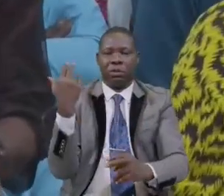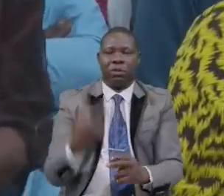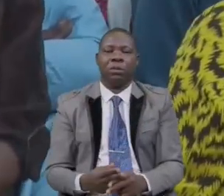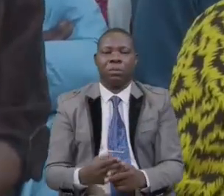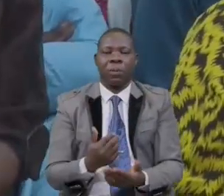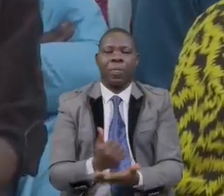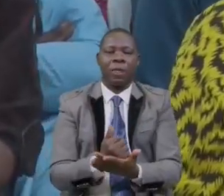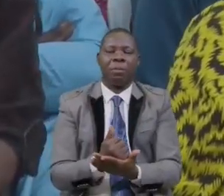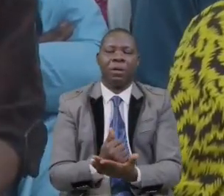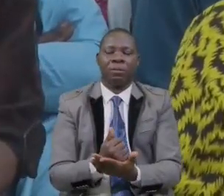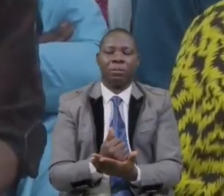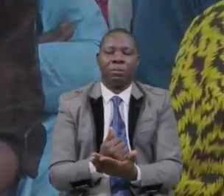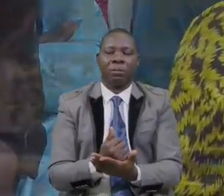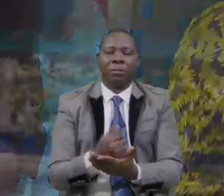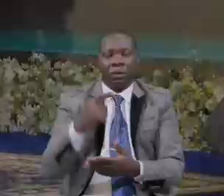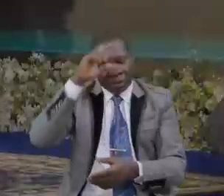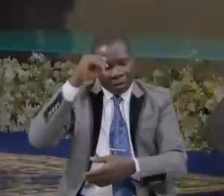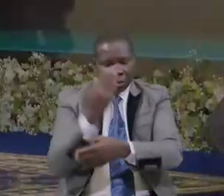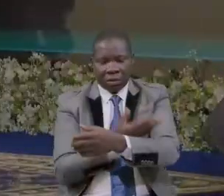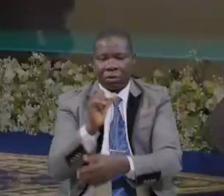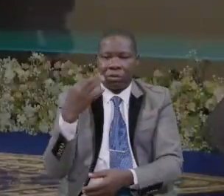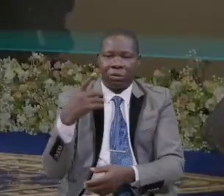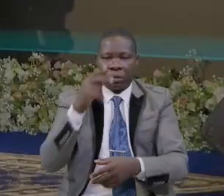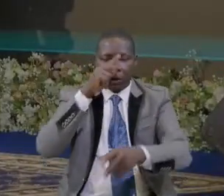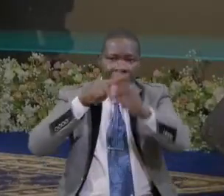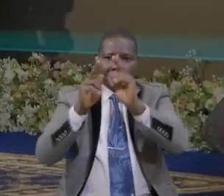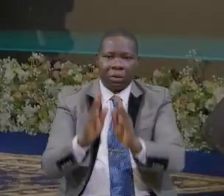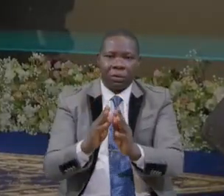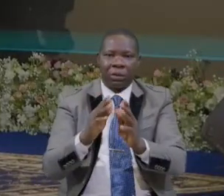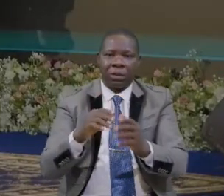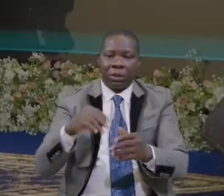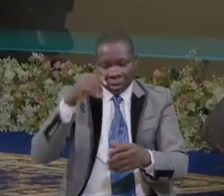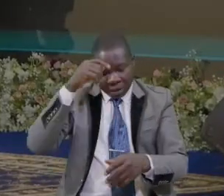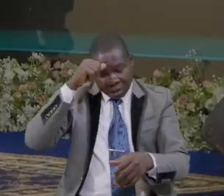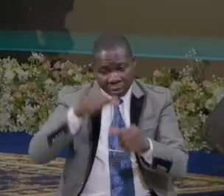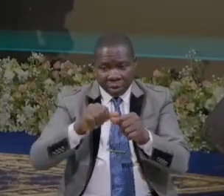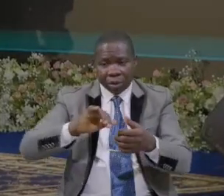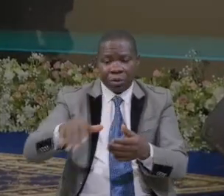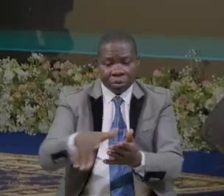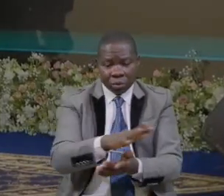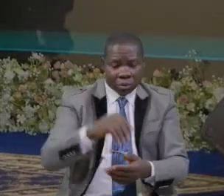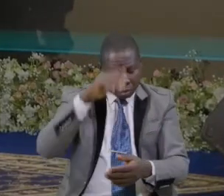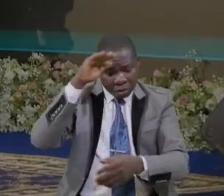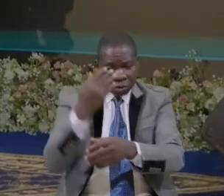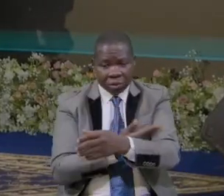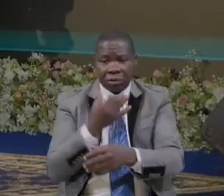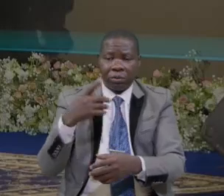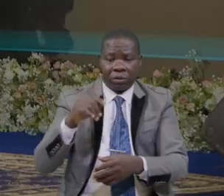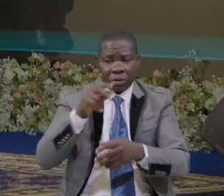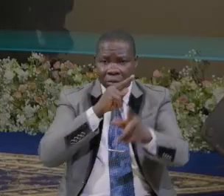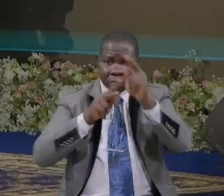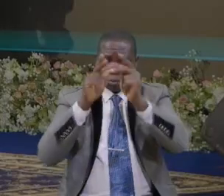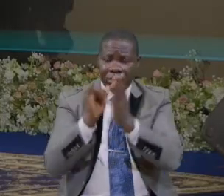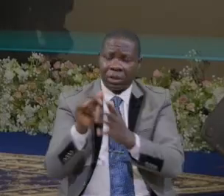The sons of the prophets recognize those same sons of the prophets that have said, do you know the Lord is taking your